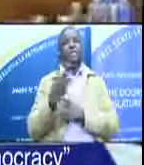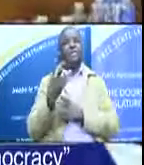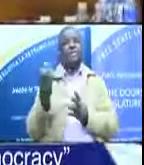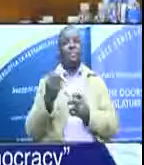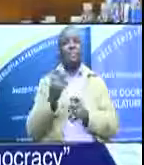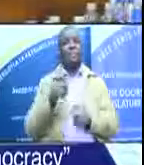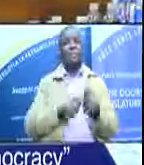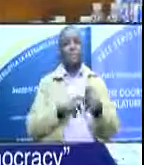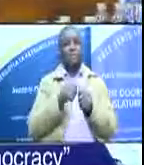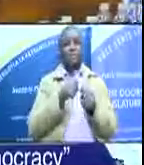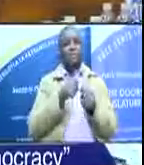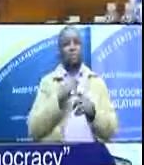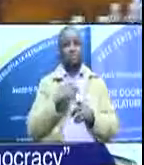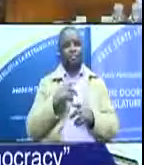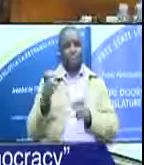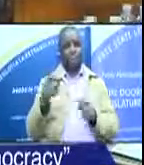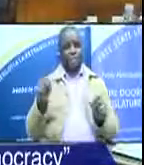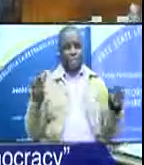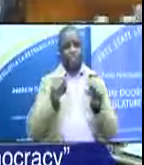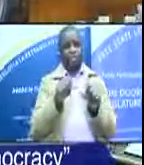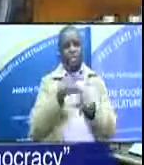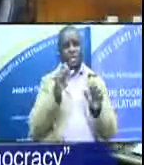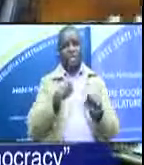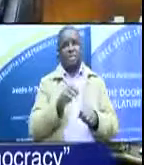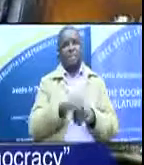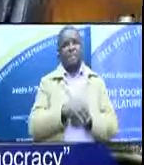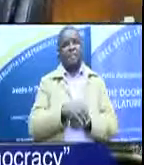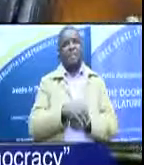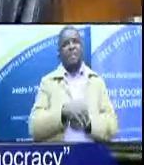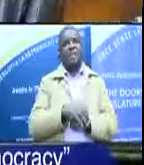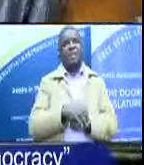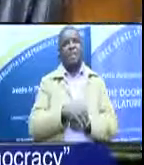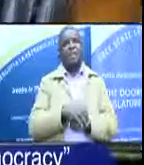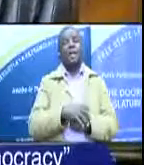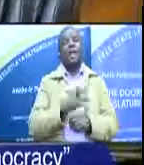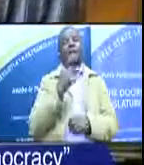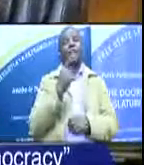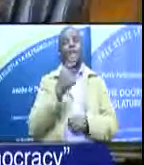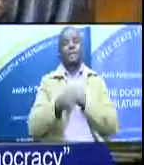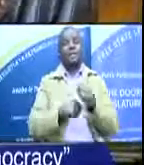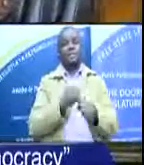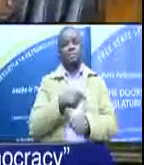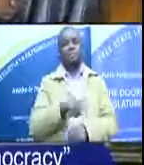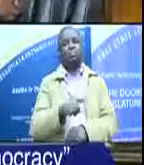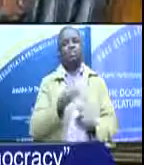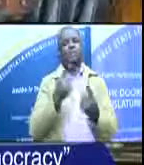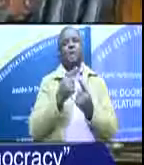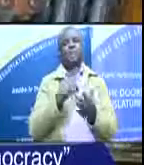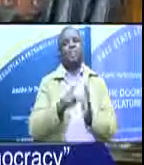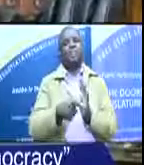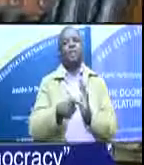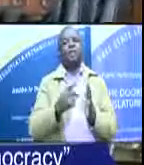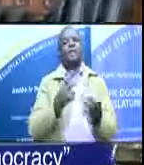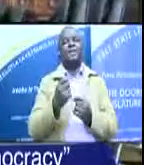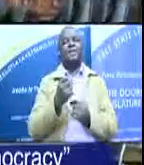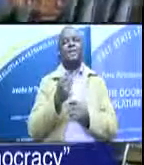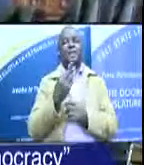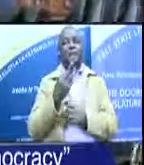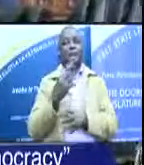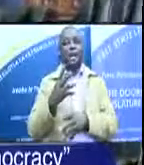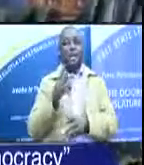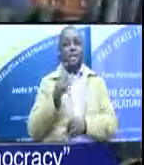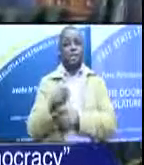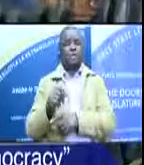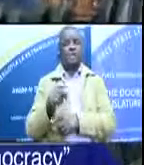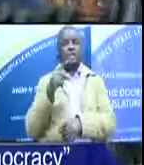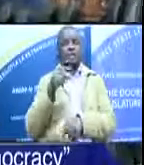care during the 2021-22 financial year. In this financial year, the department plans to contract 3 additional